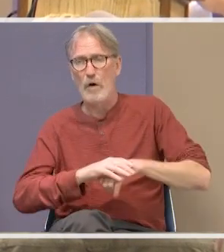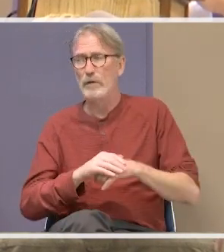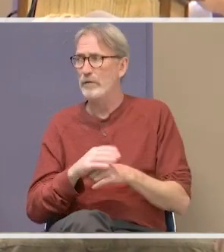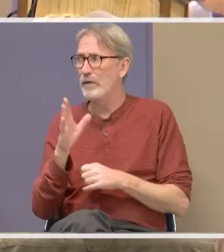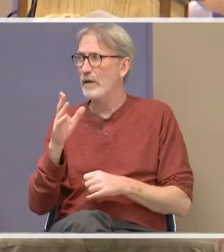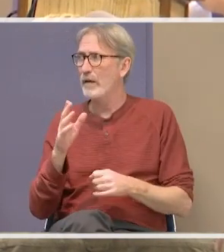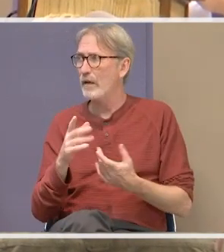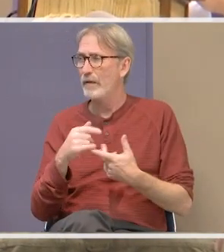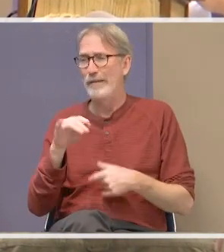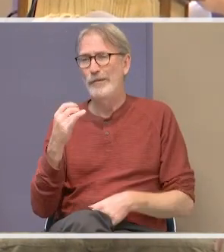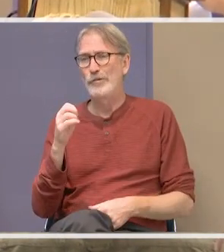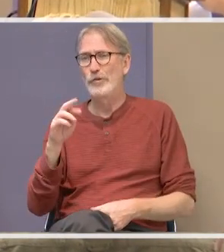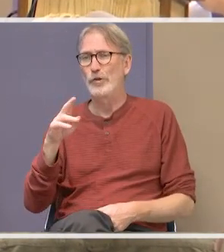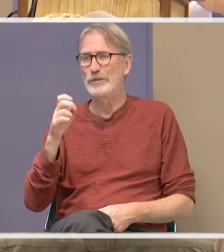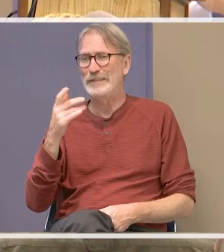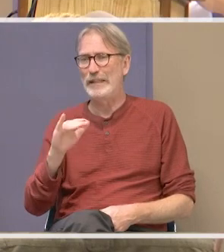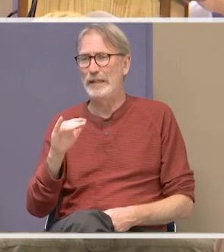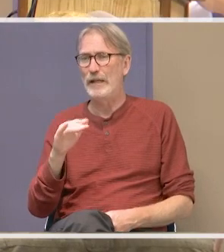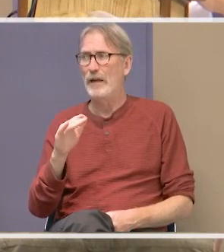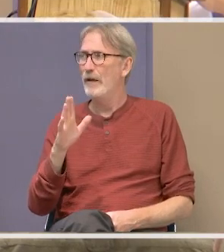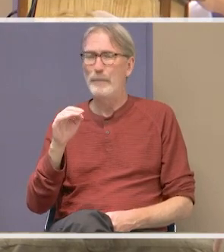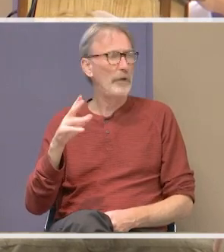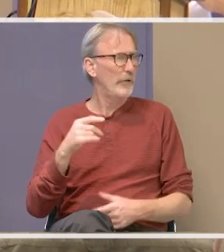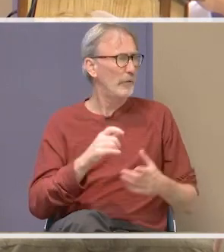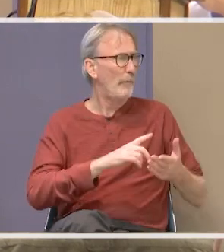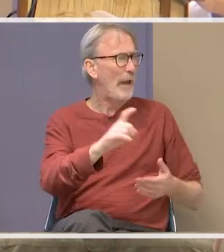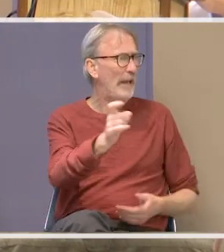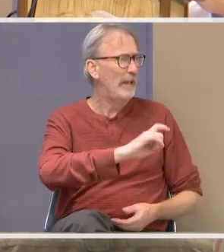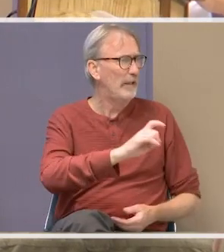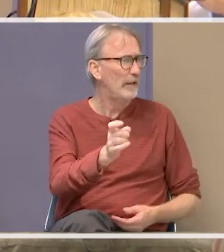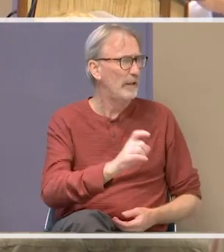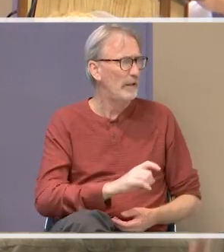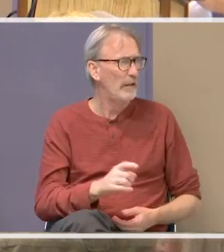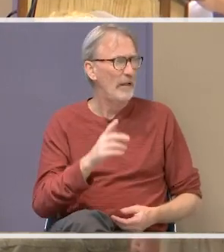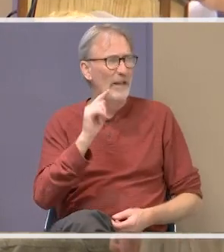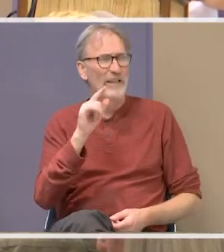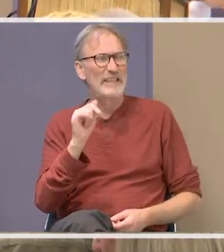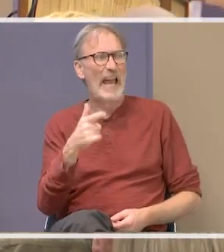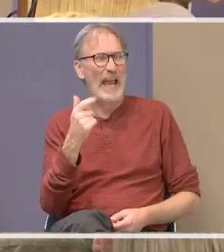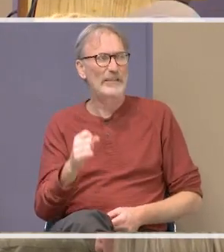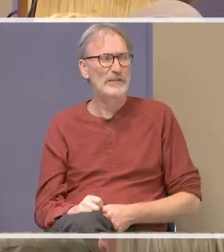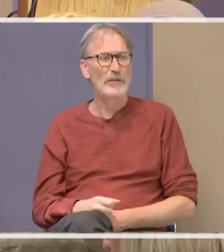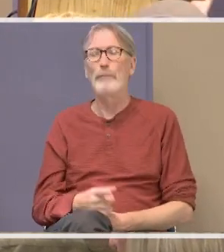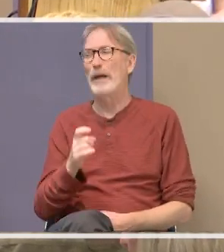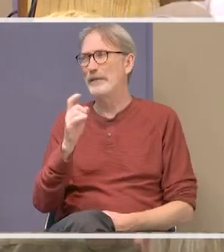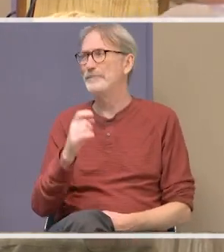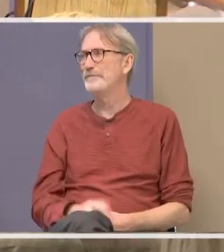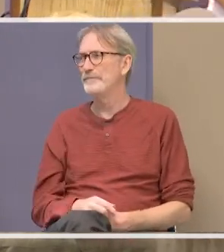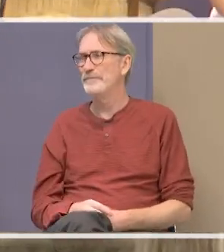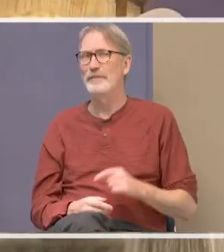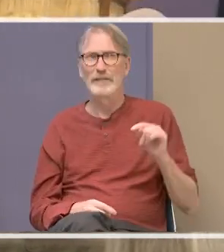get that taken care of, that would be greatly appreciated. Thank you. 1 second.